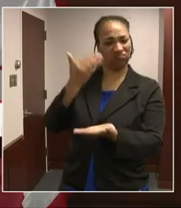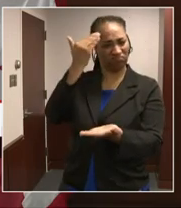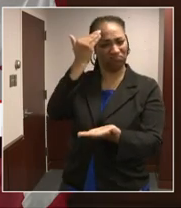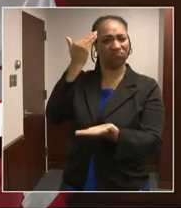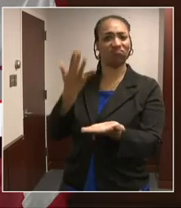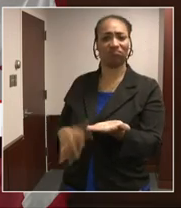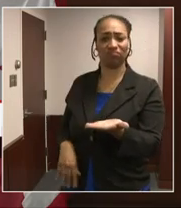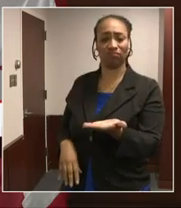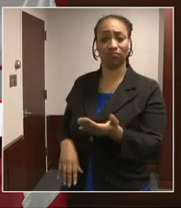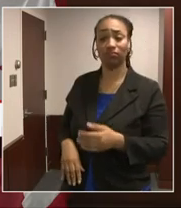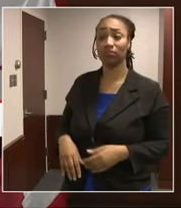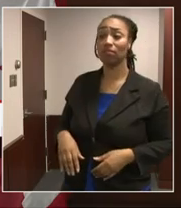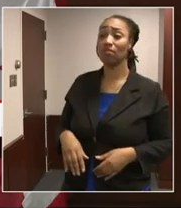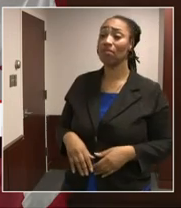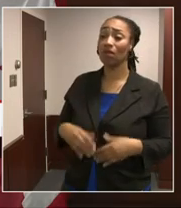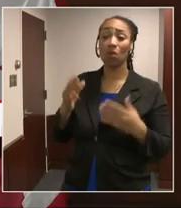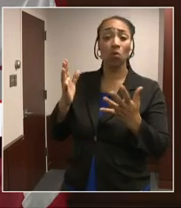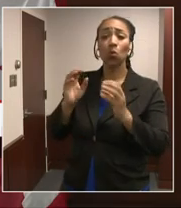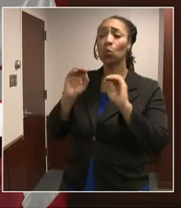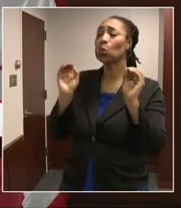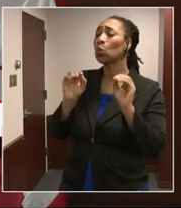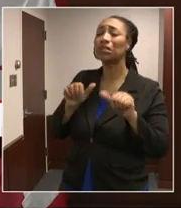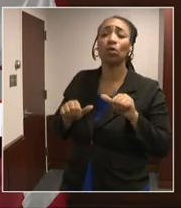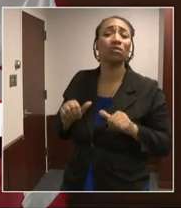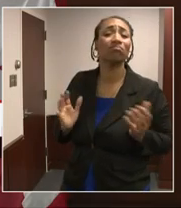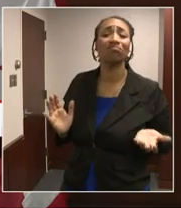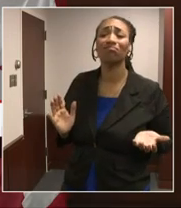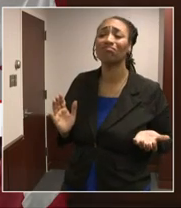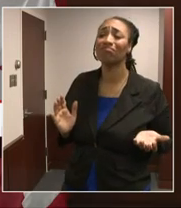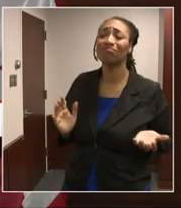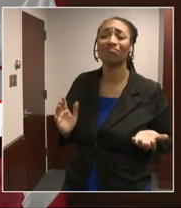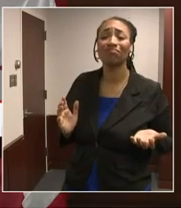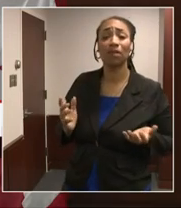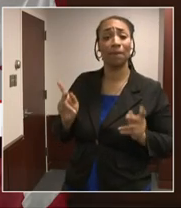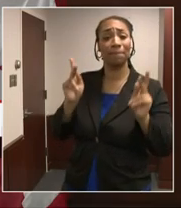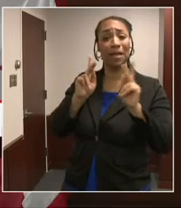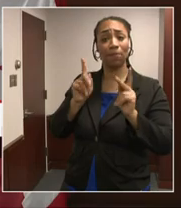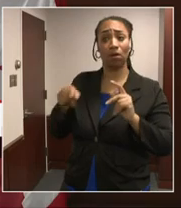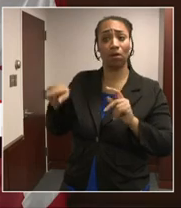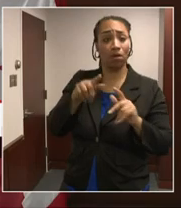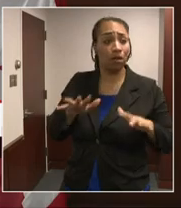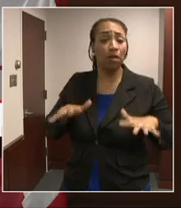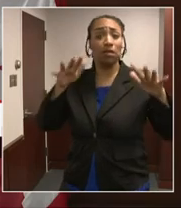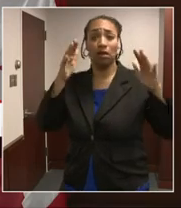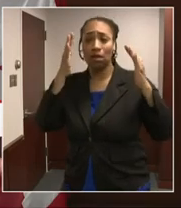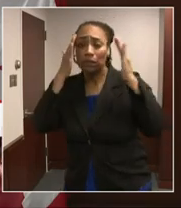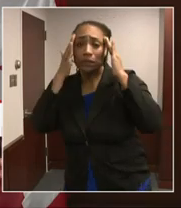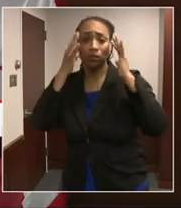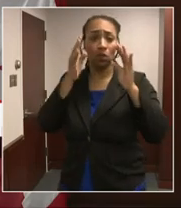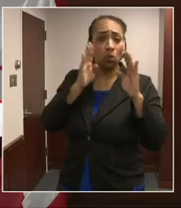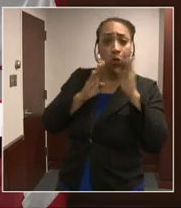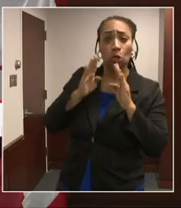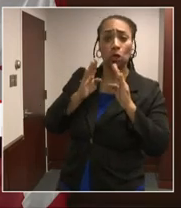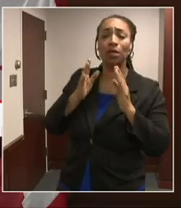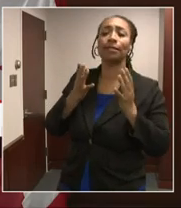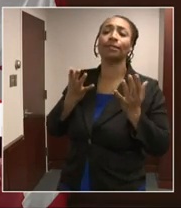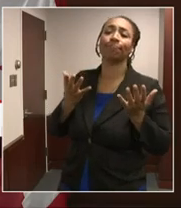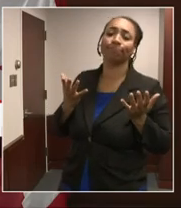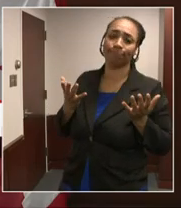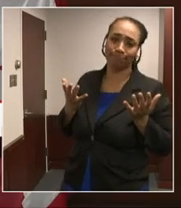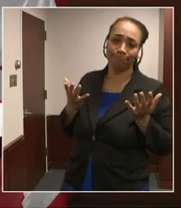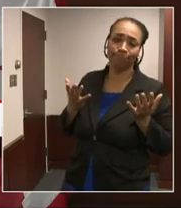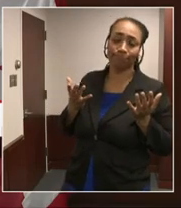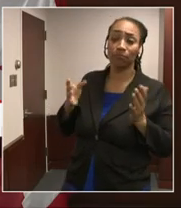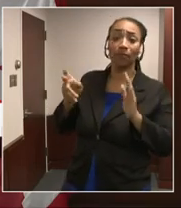having said that, it makes people very anxious. It makes people in our community anxious. It makes our policymakers anxious, our